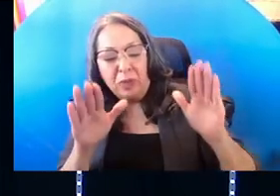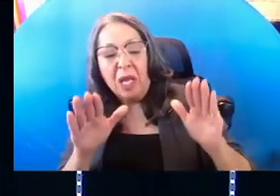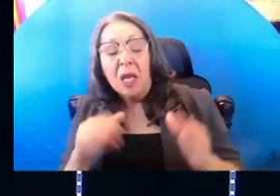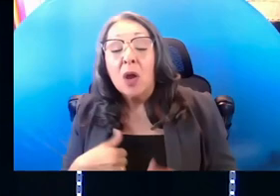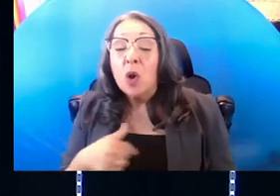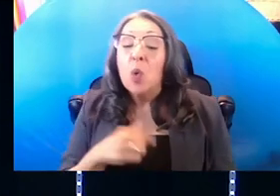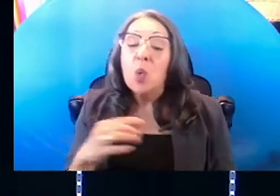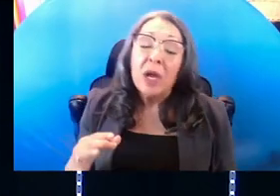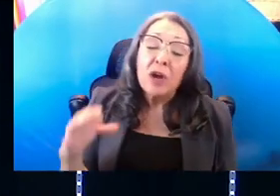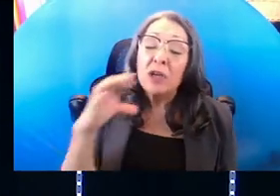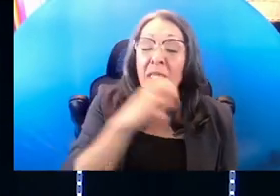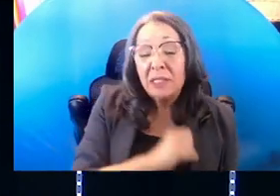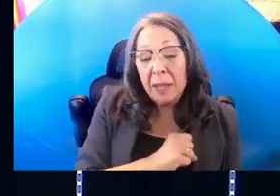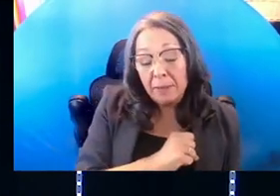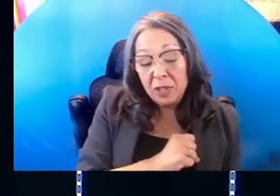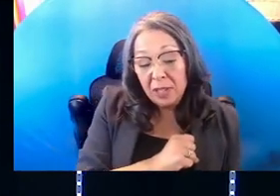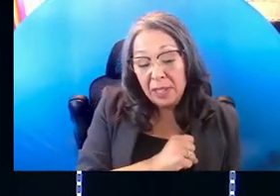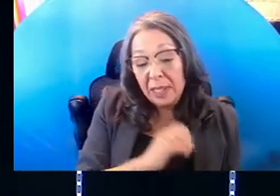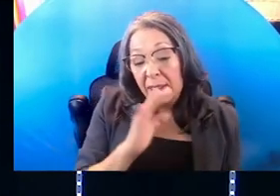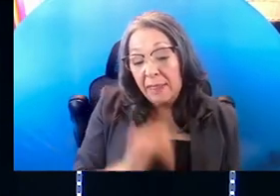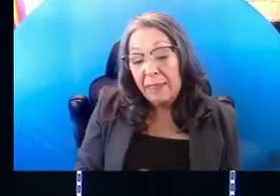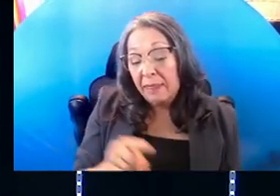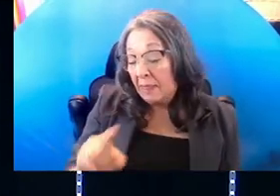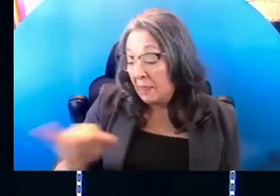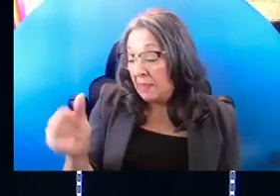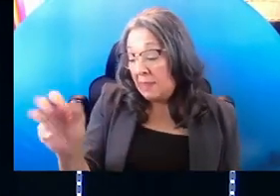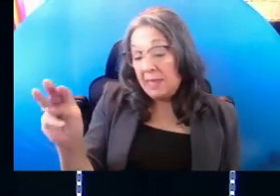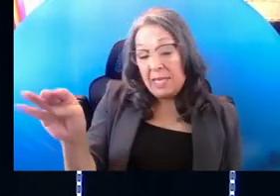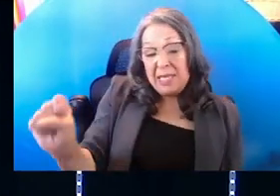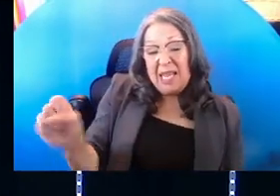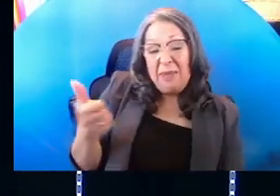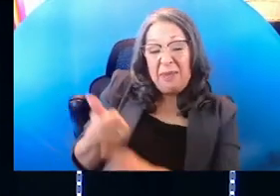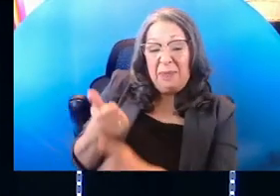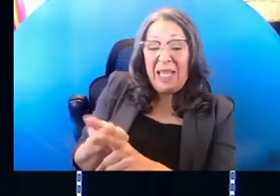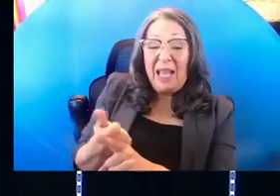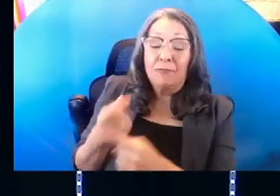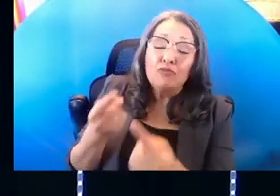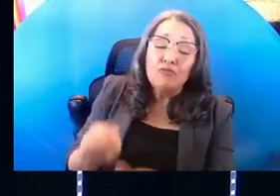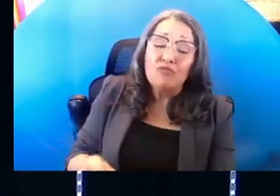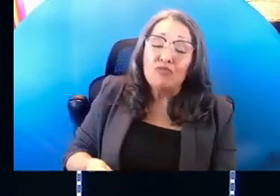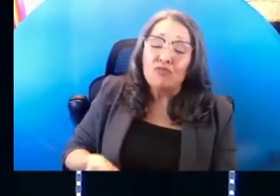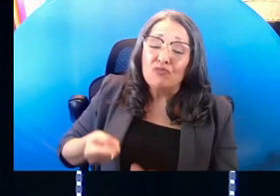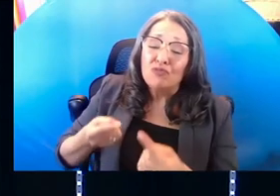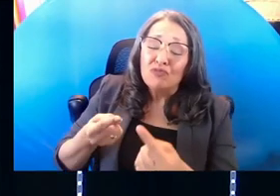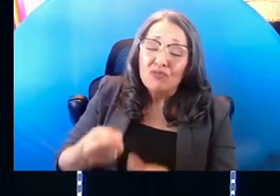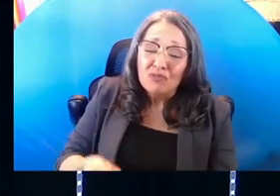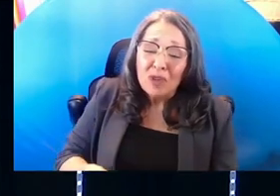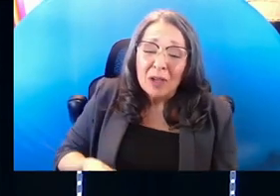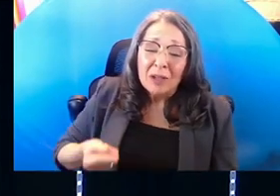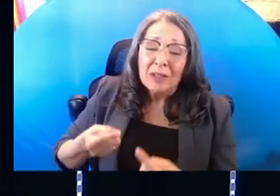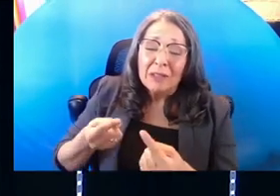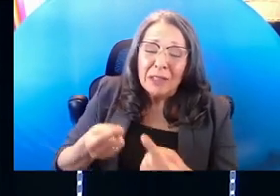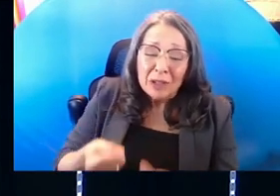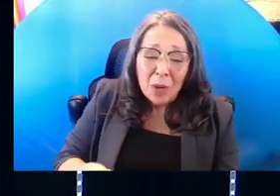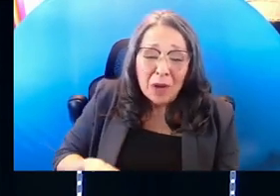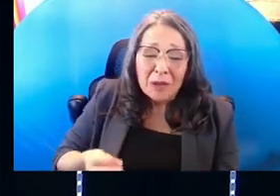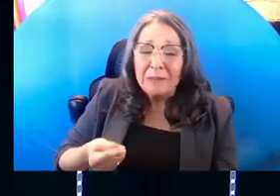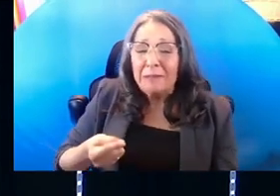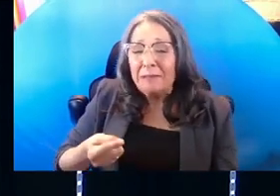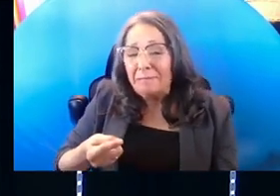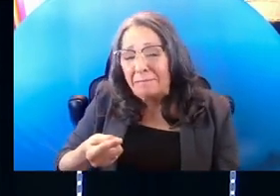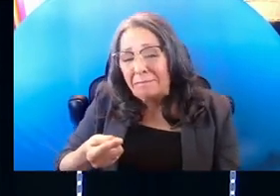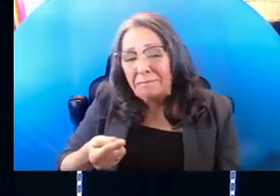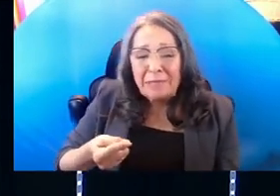we've got to give James the benefit of the doubt that he struggled for a while to fully go, hey, I'm sold. That